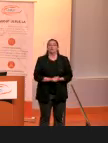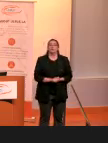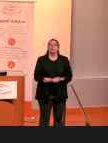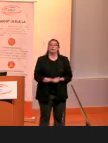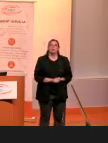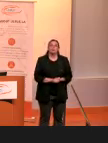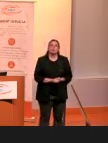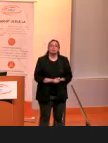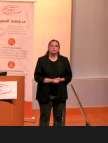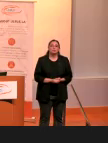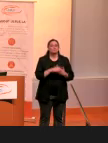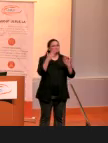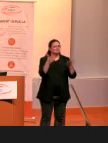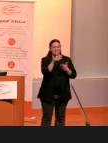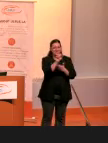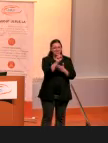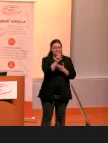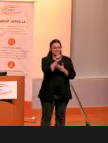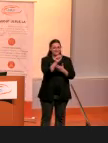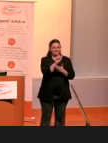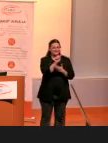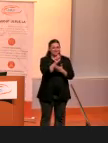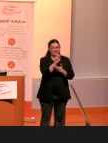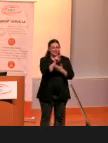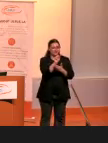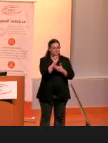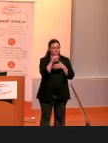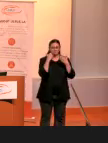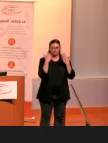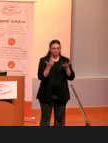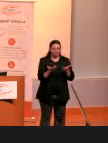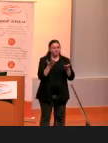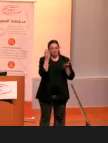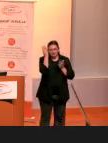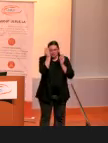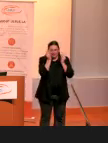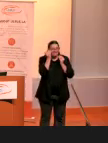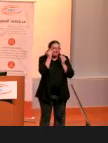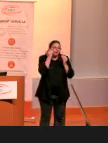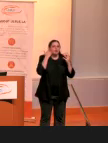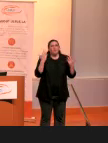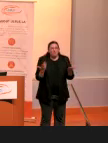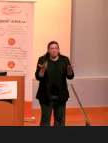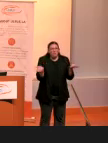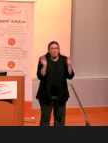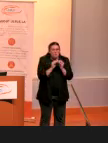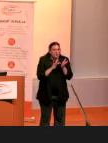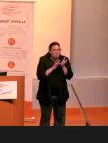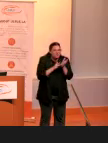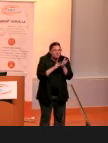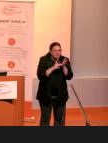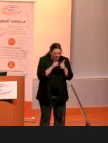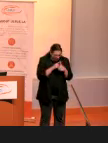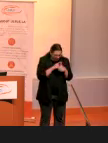And so what about statins? Again, I know that, it's hard to think about being on additional medications when you're already on